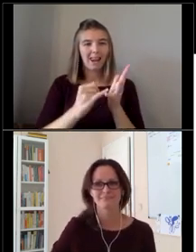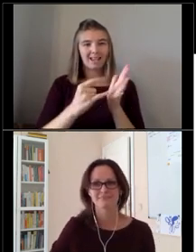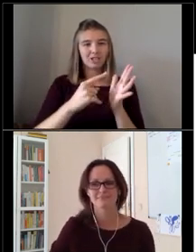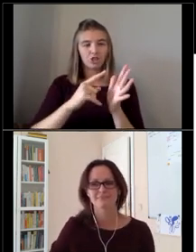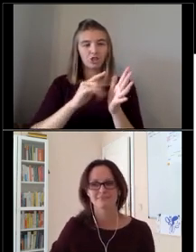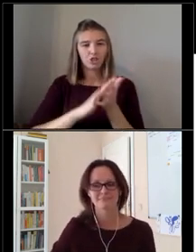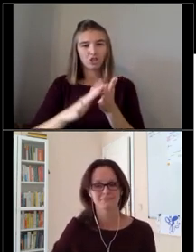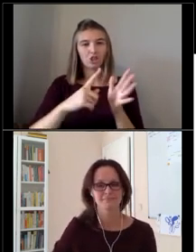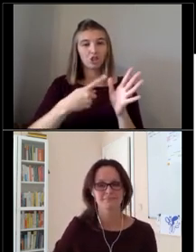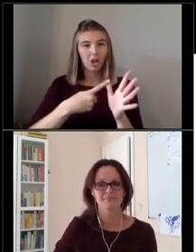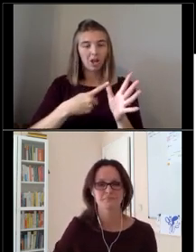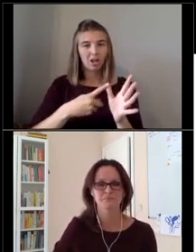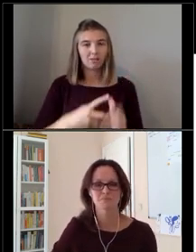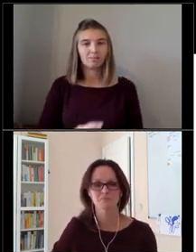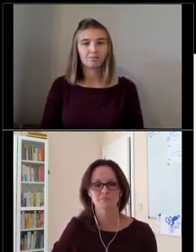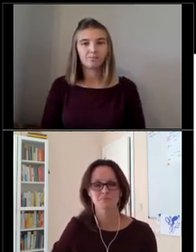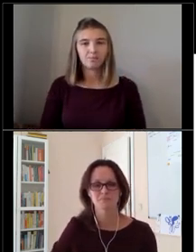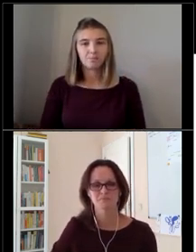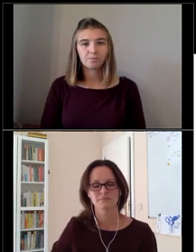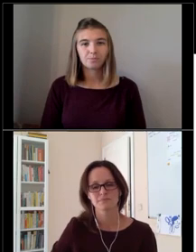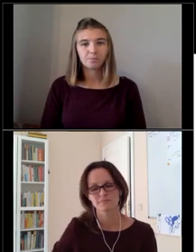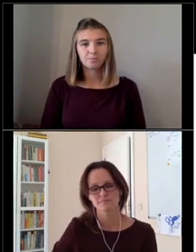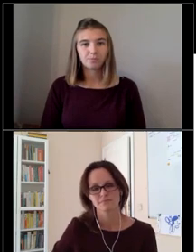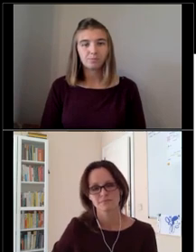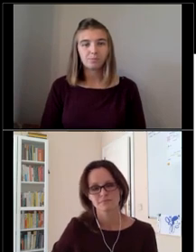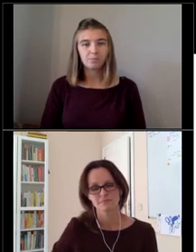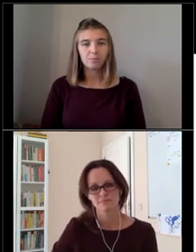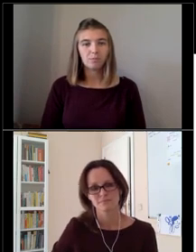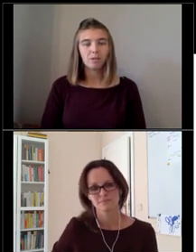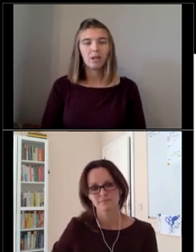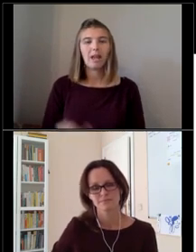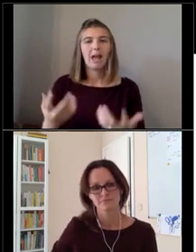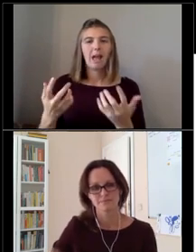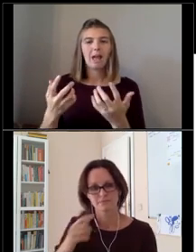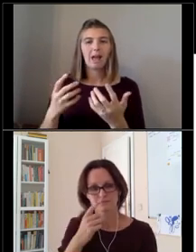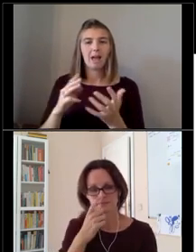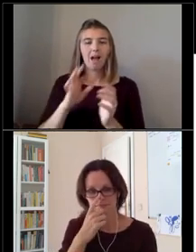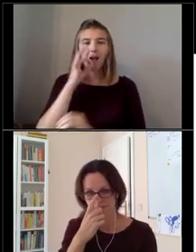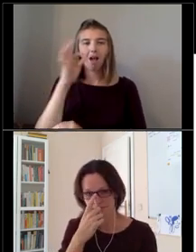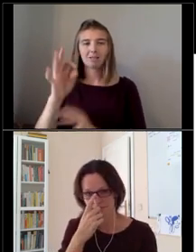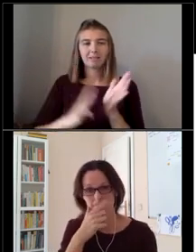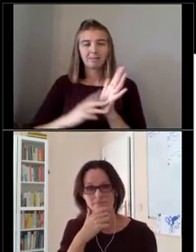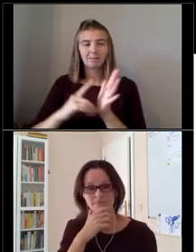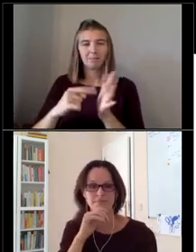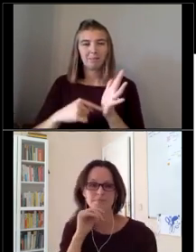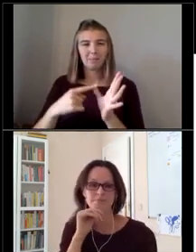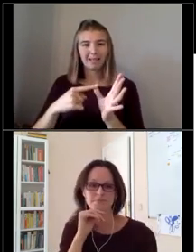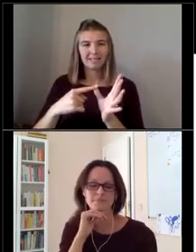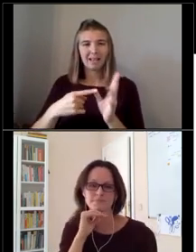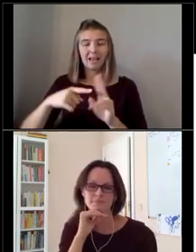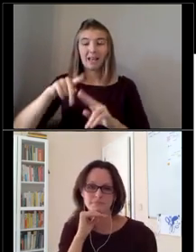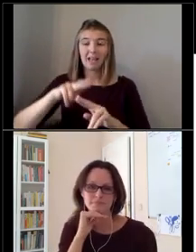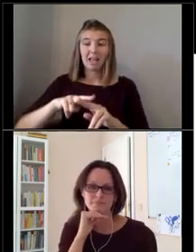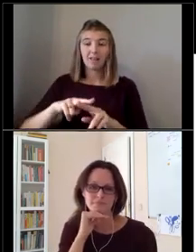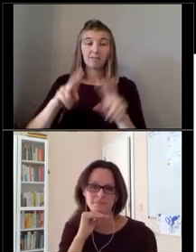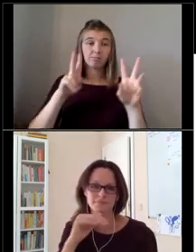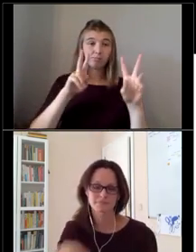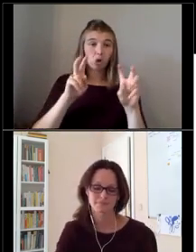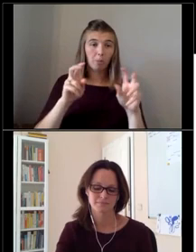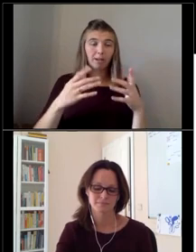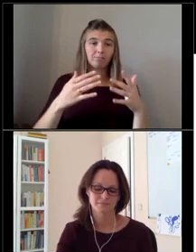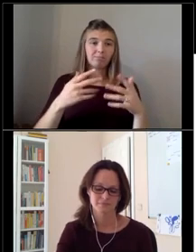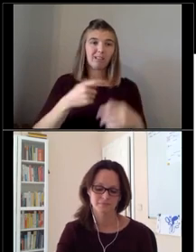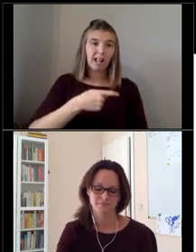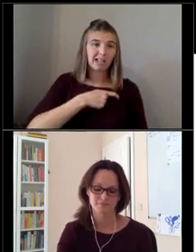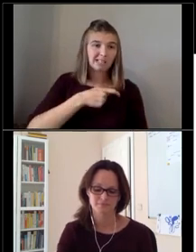give any suggestions for how you would approach a topic along the lines of anxiety, mental health problems, and so on,